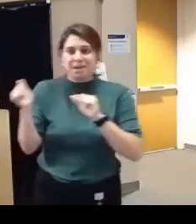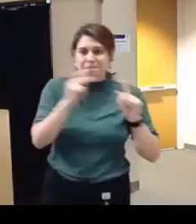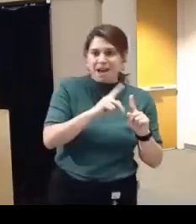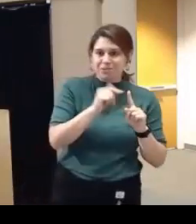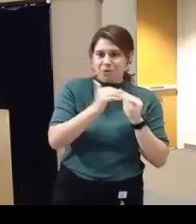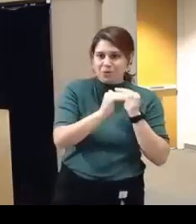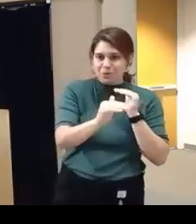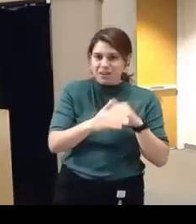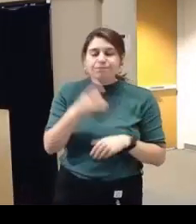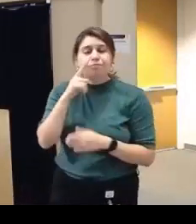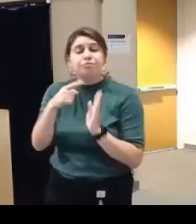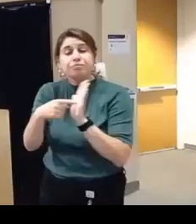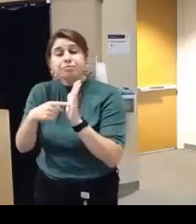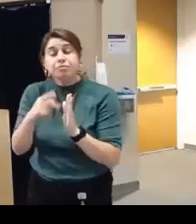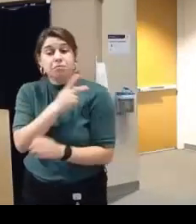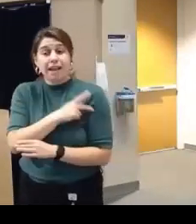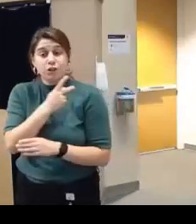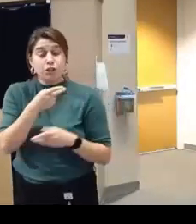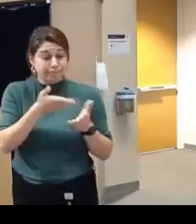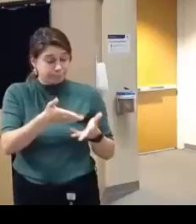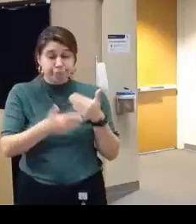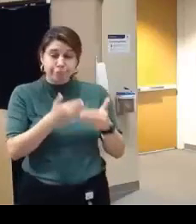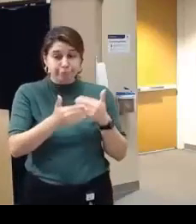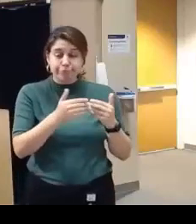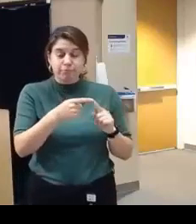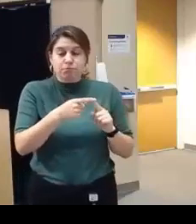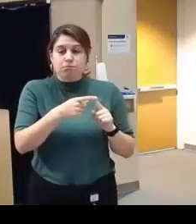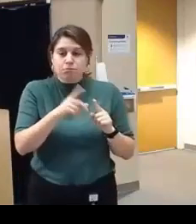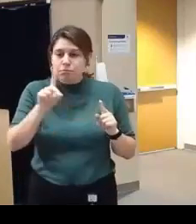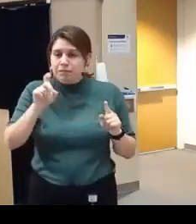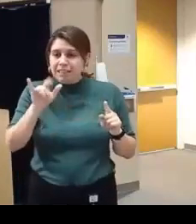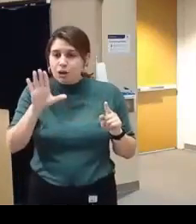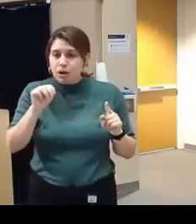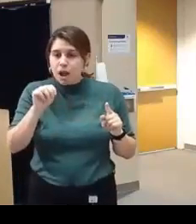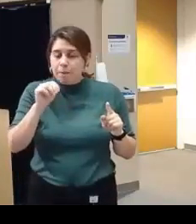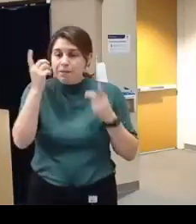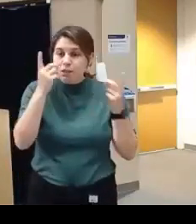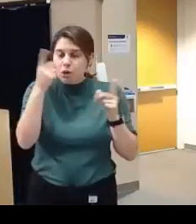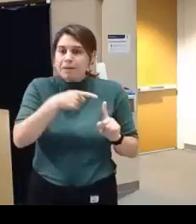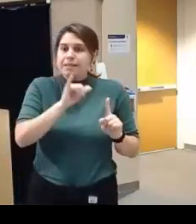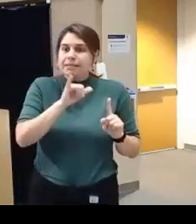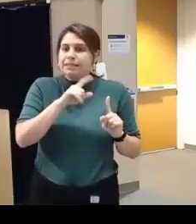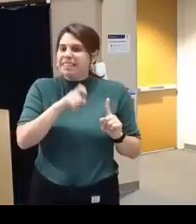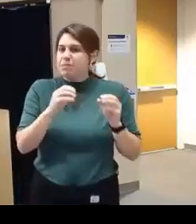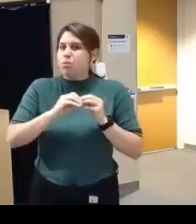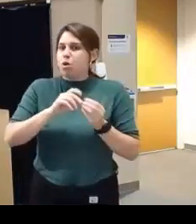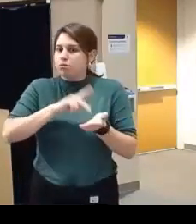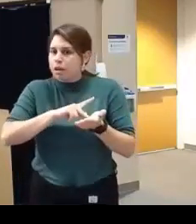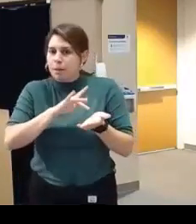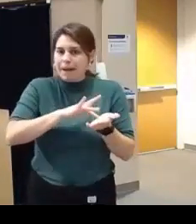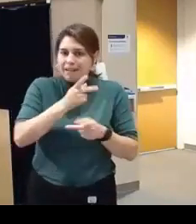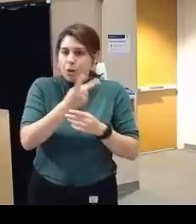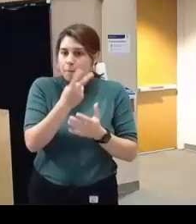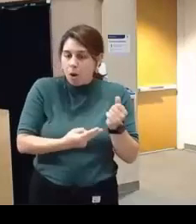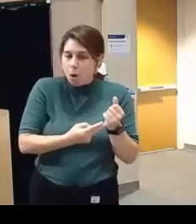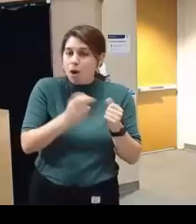So for example, a patient develops delirium and really needs that medical and psychiatric care or oversight. They